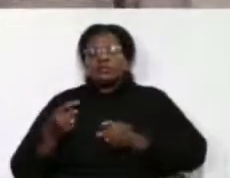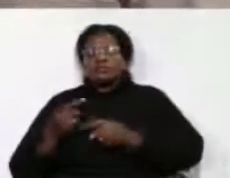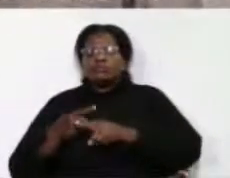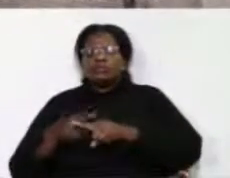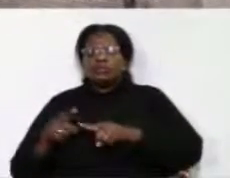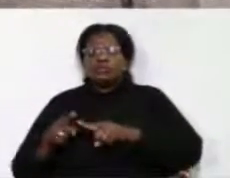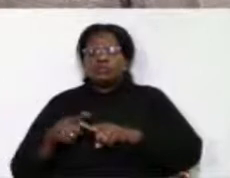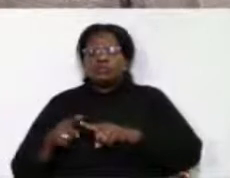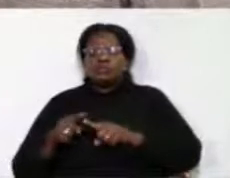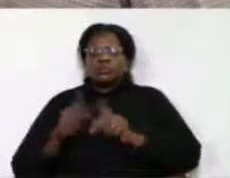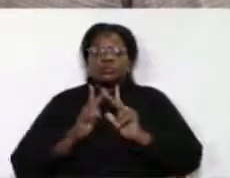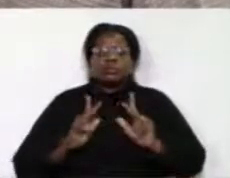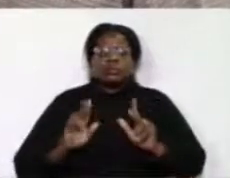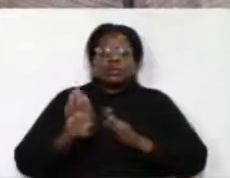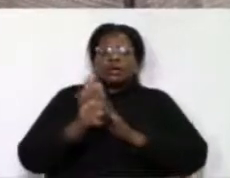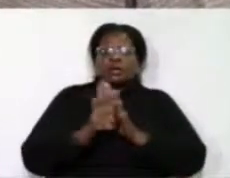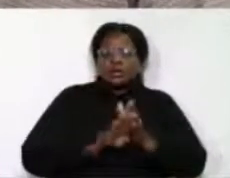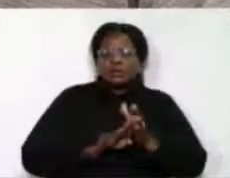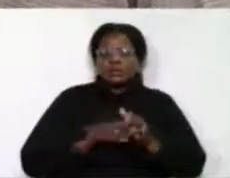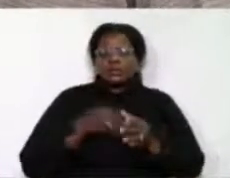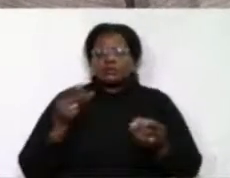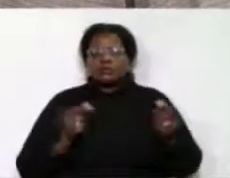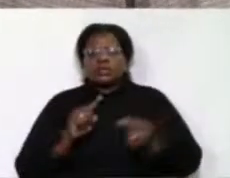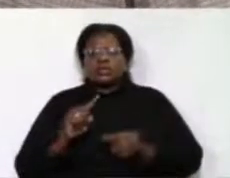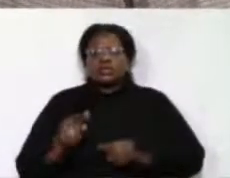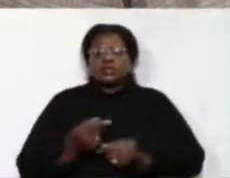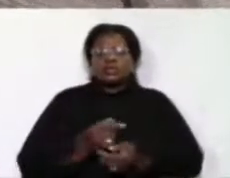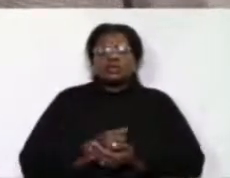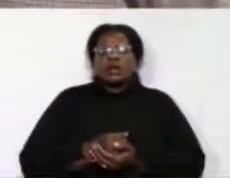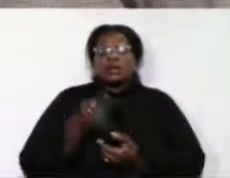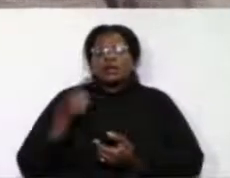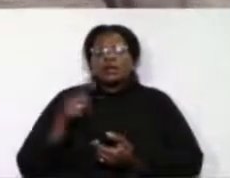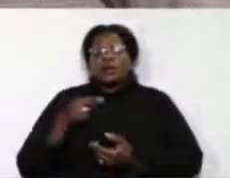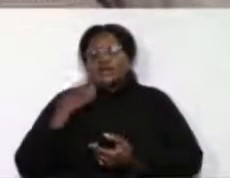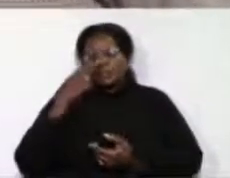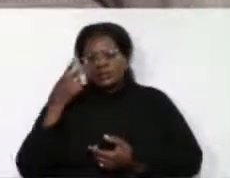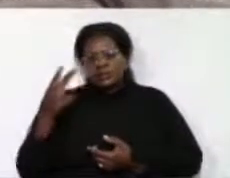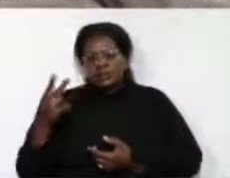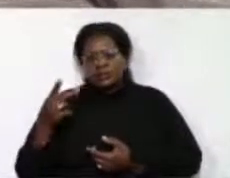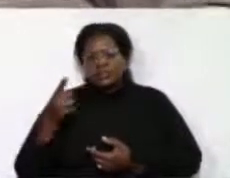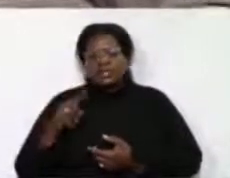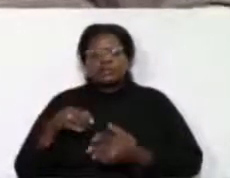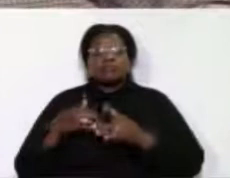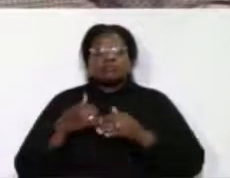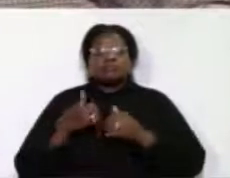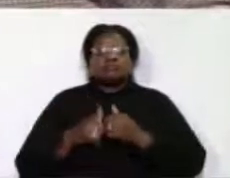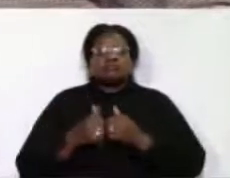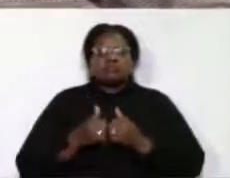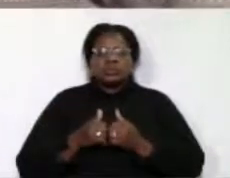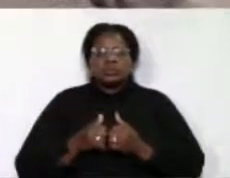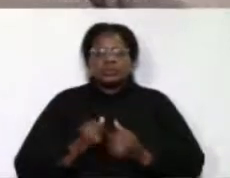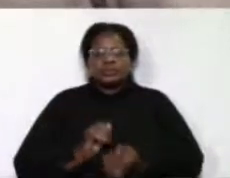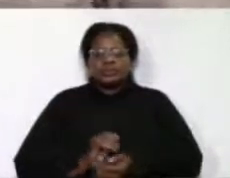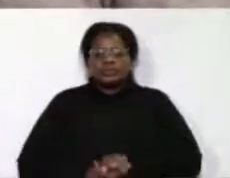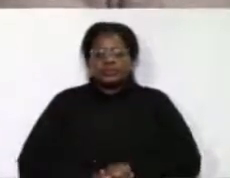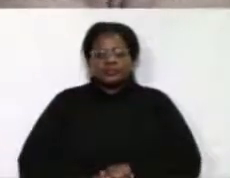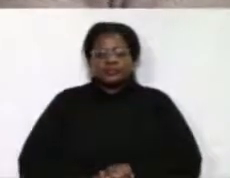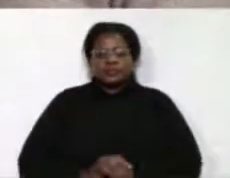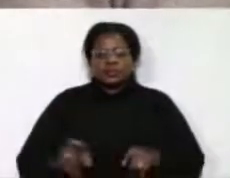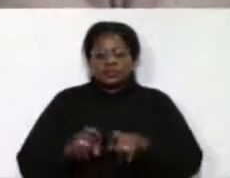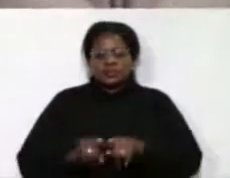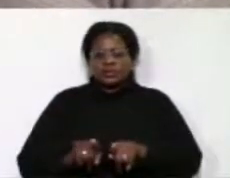but you don't really, really know this ratio between assets and liabilities is a mess. That's also a very good or very important